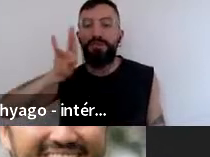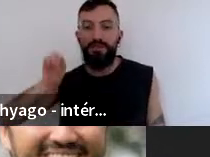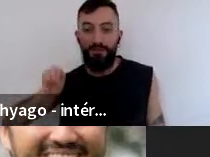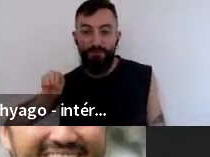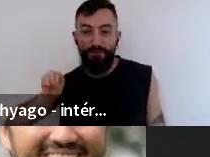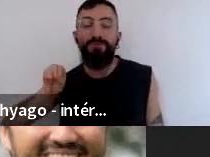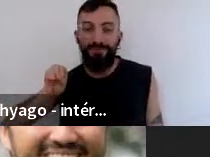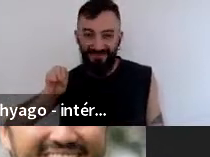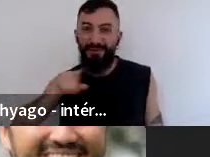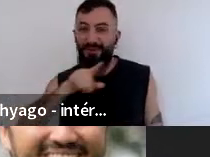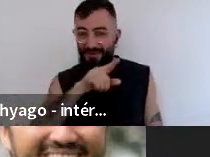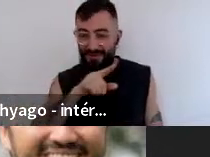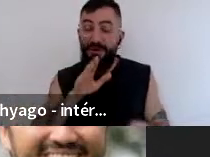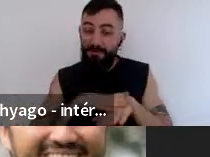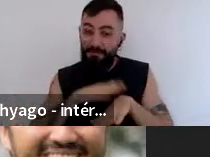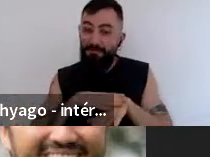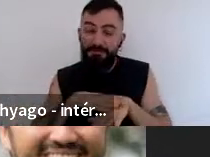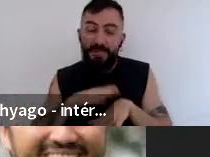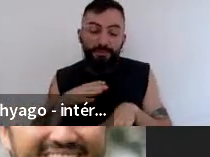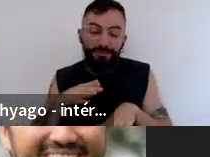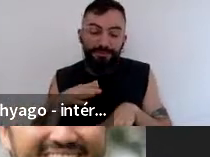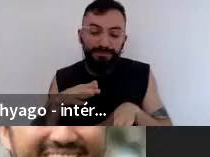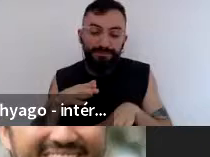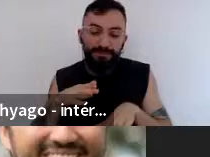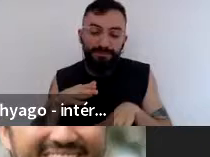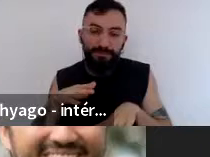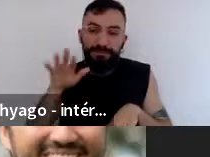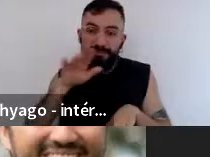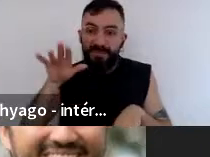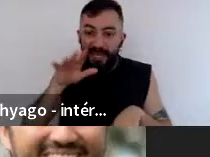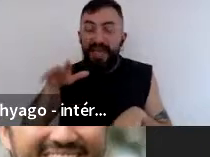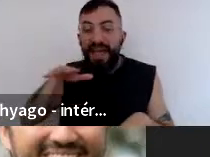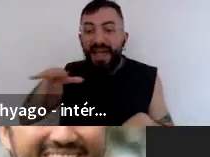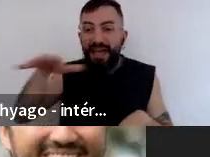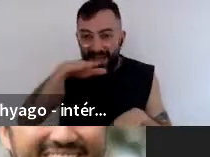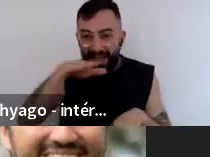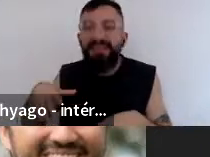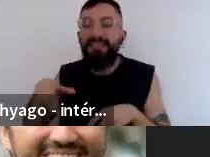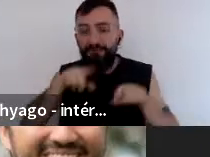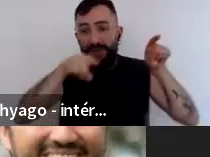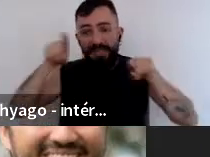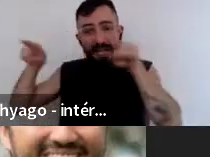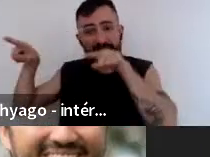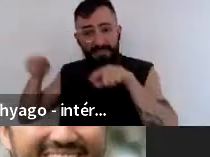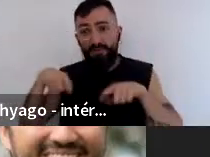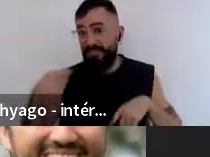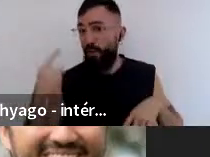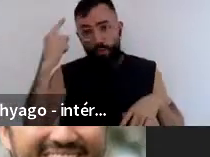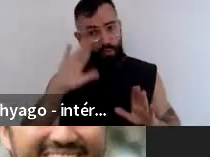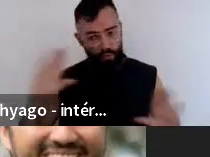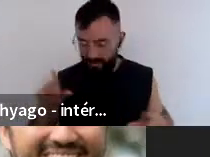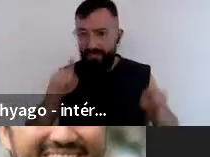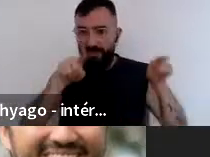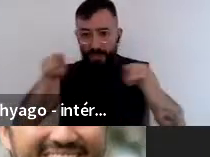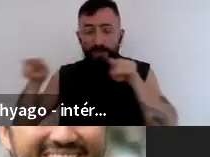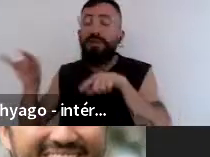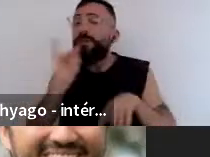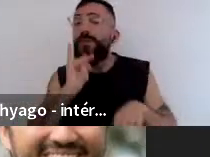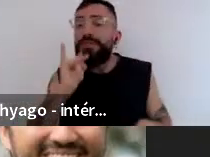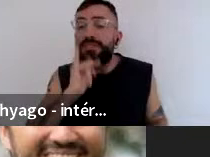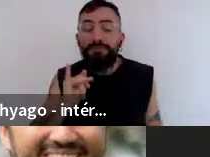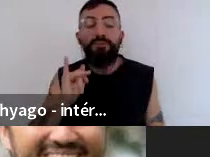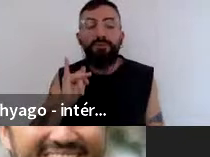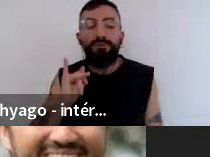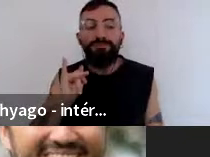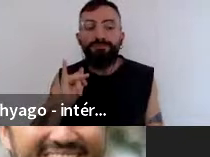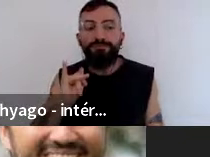of the variants we have for the city and the state. So the variant shown on